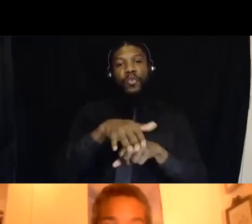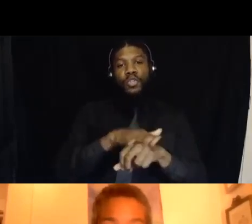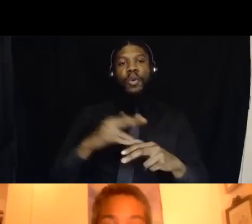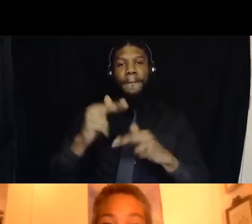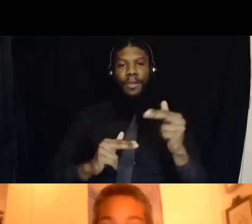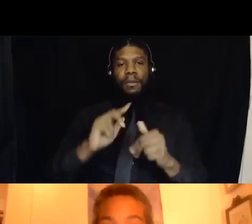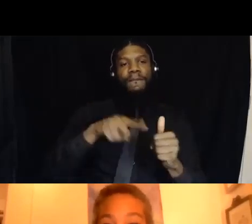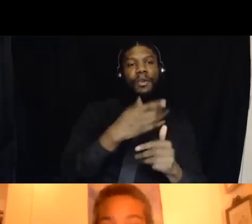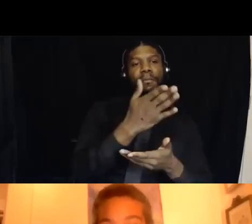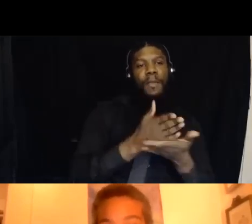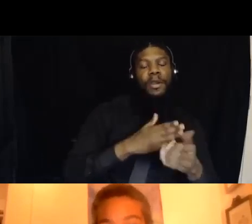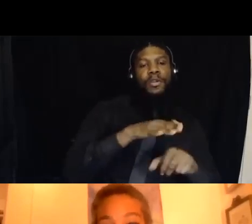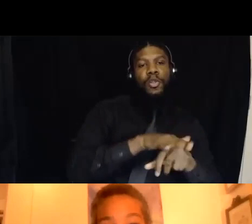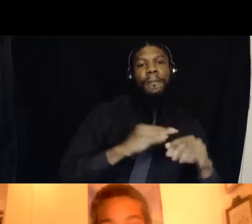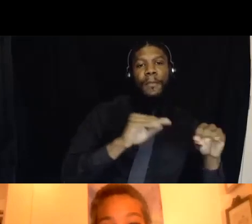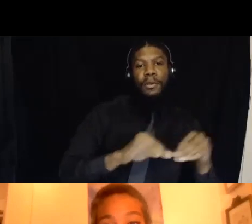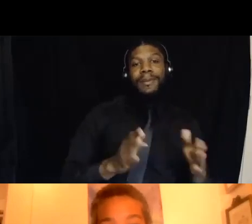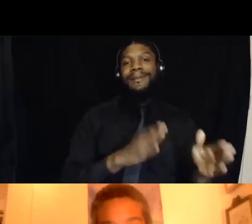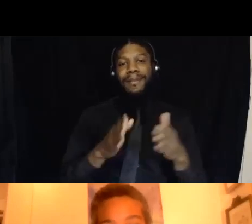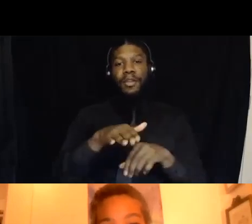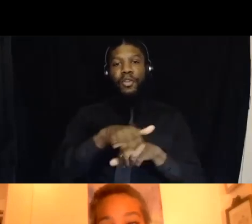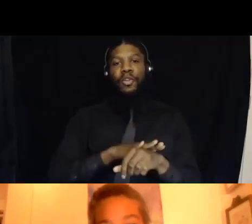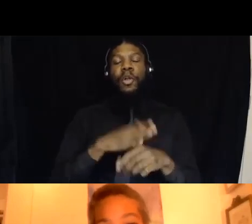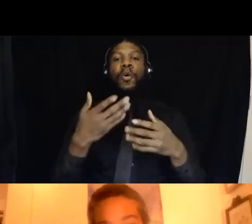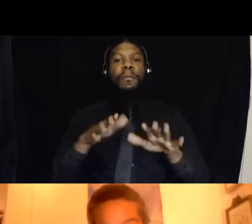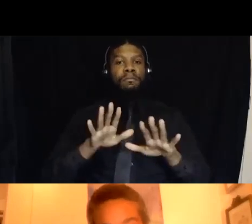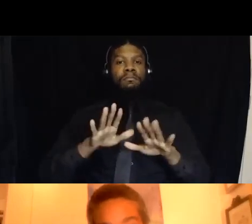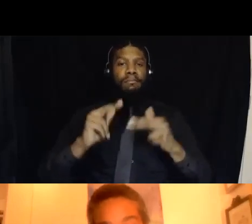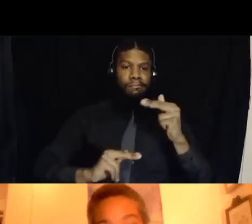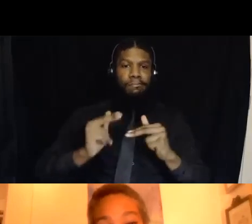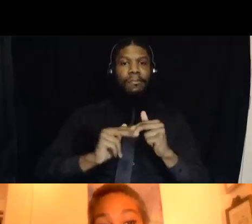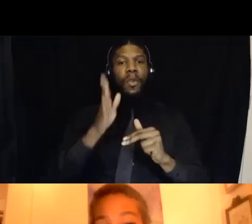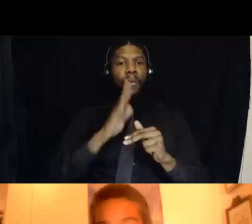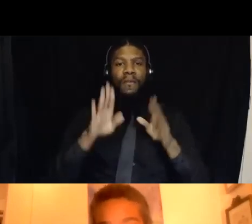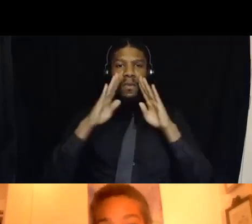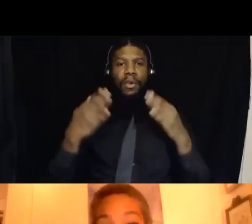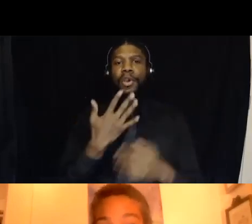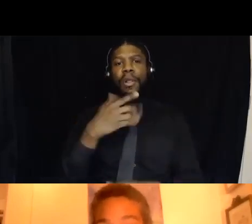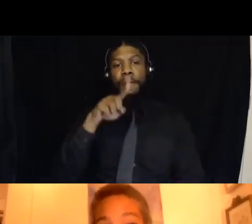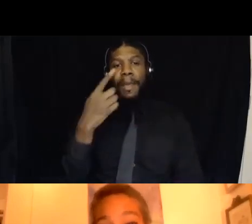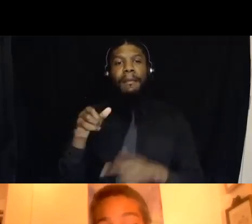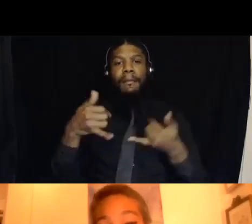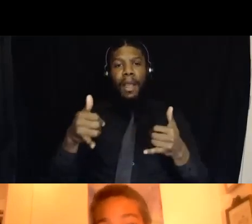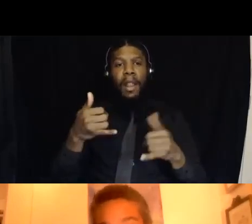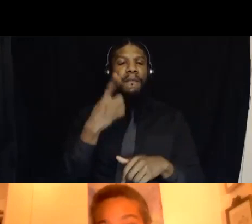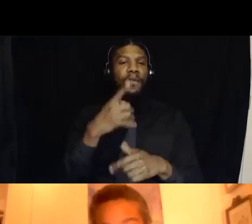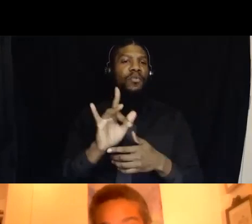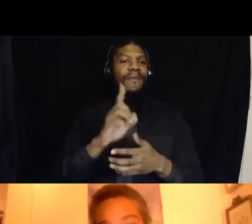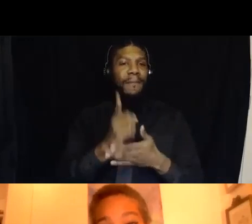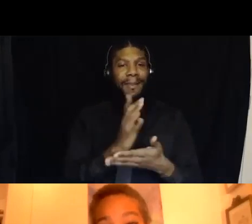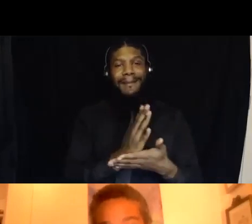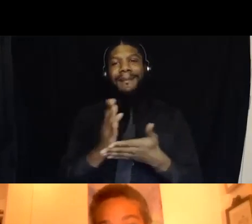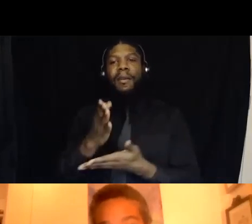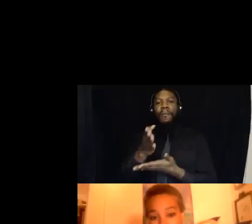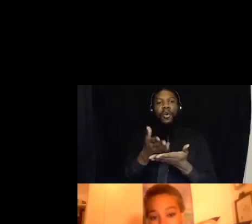to create collages inspired by the deep study of black and yellow caution for 25 minutes. And Part 3, slow read, will explore collaging